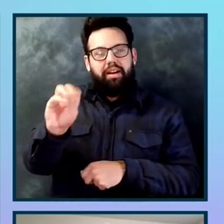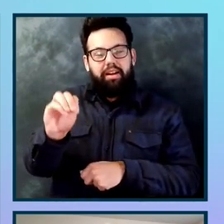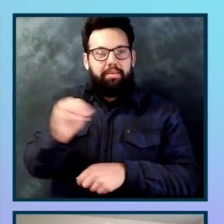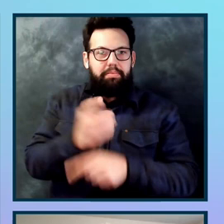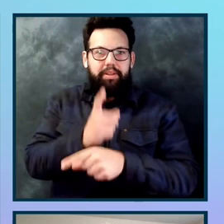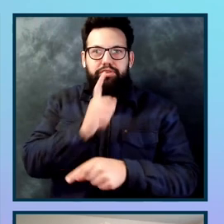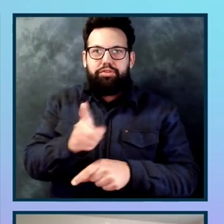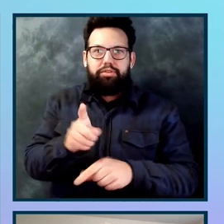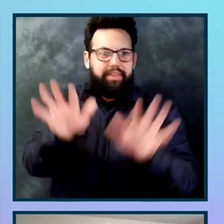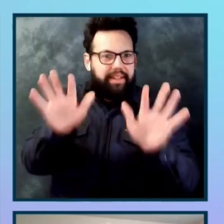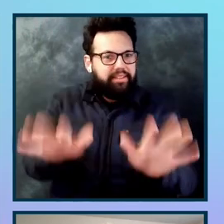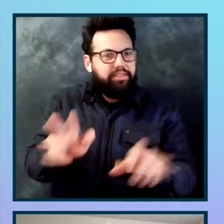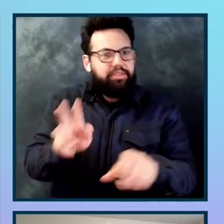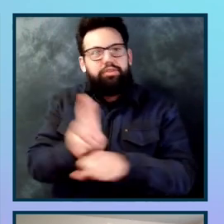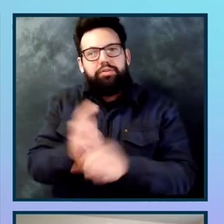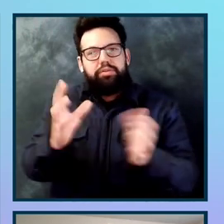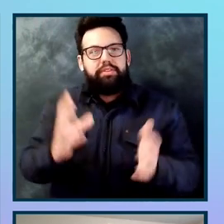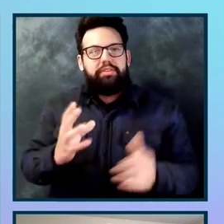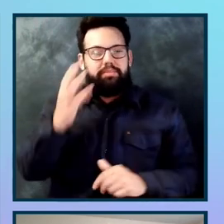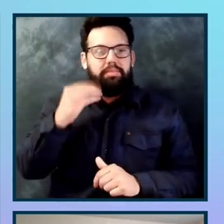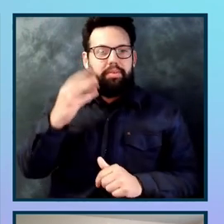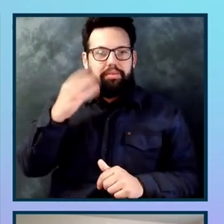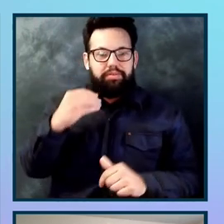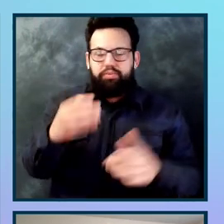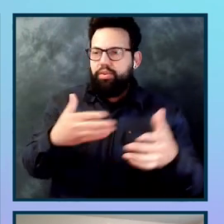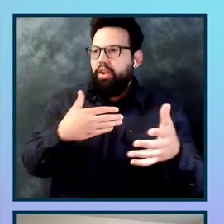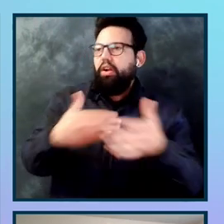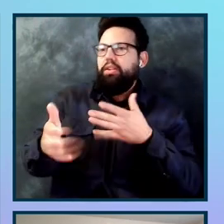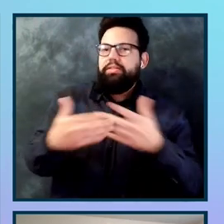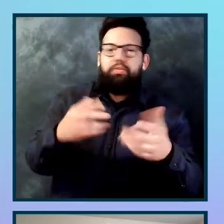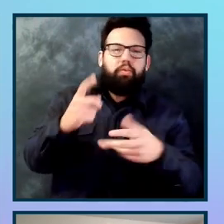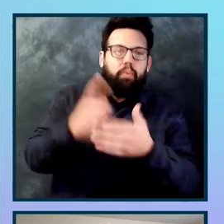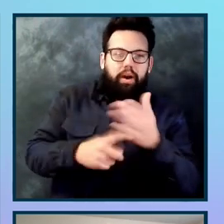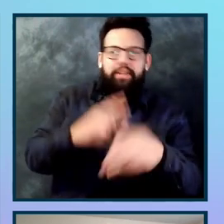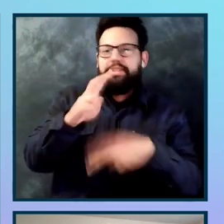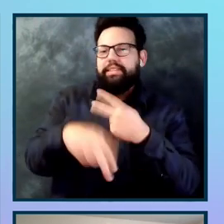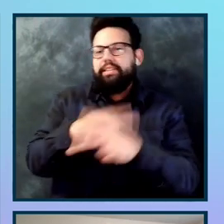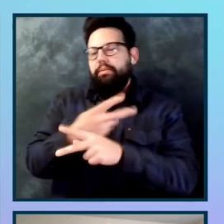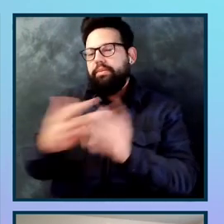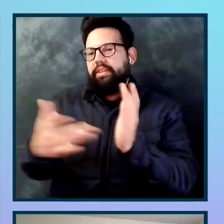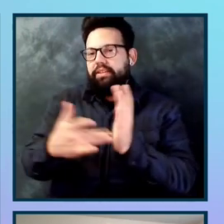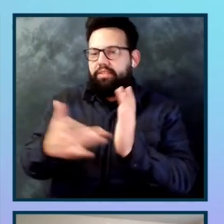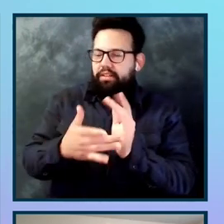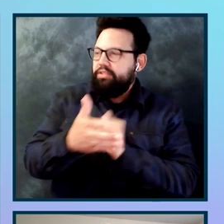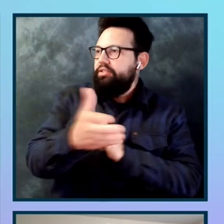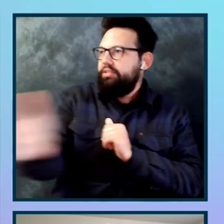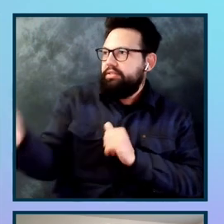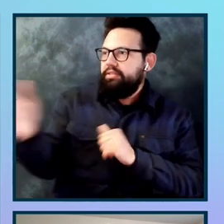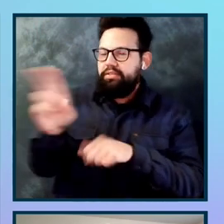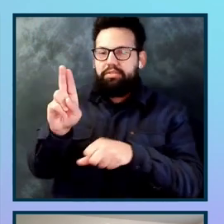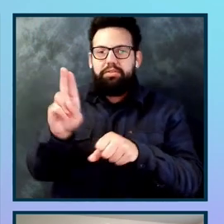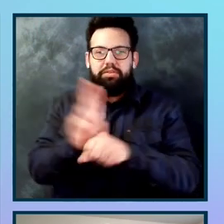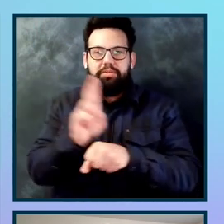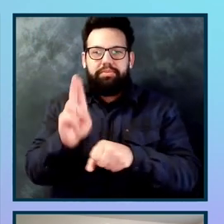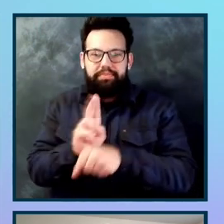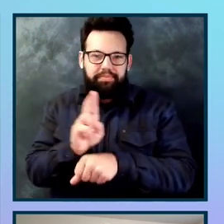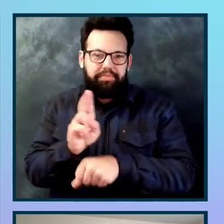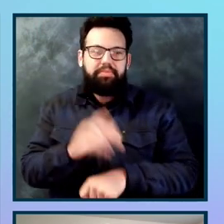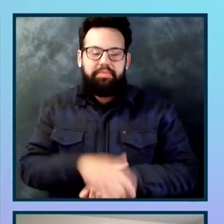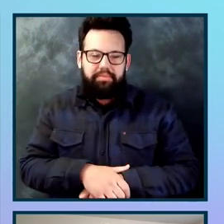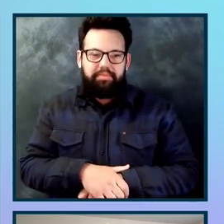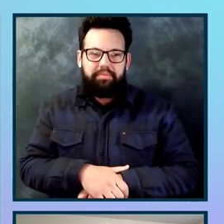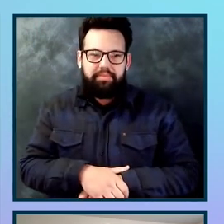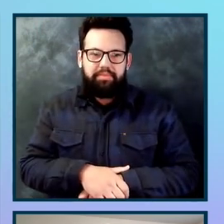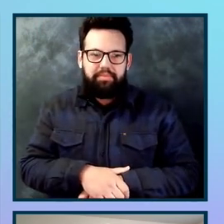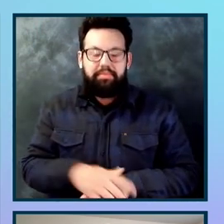user experience, regardless of the assistive technology being used to access this site or the specific abilities of those individuals seeking access to this